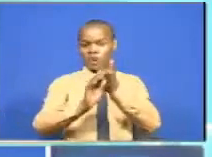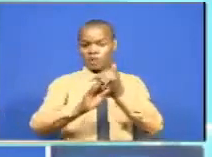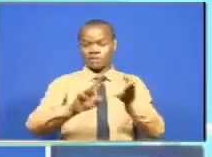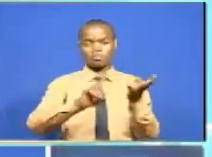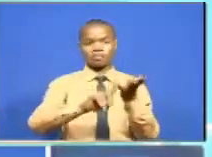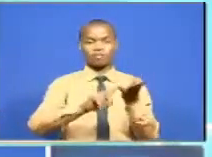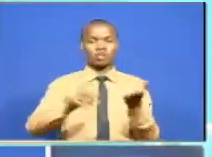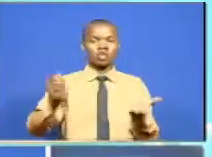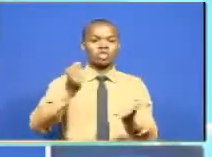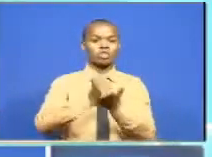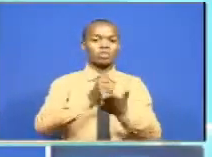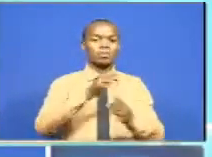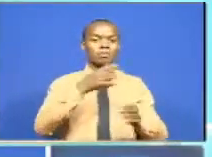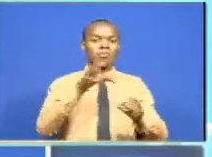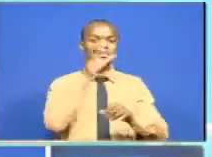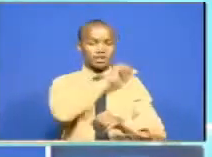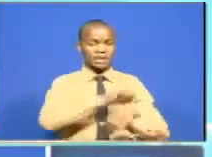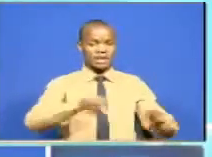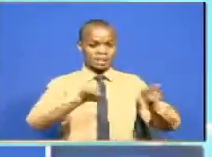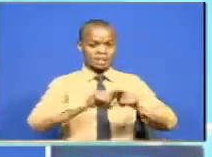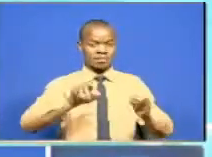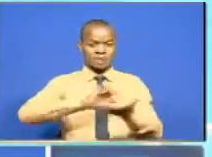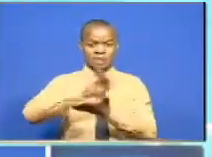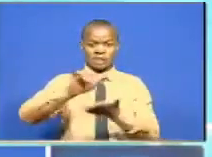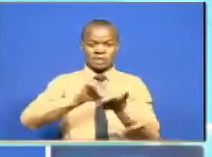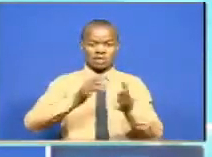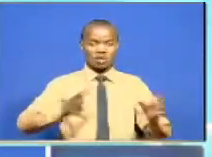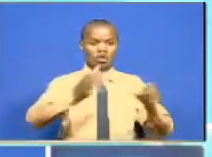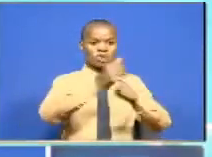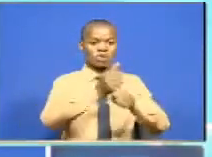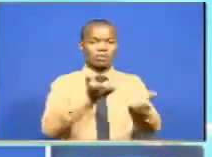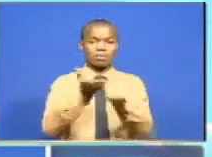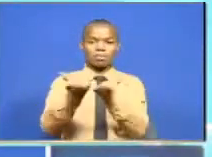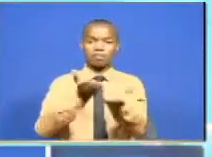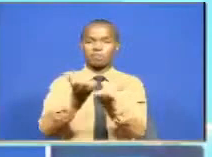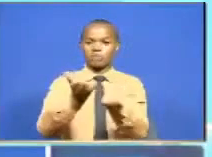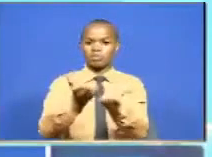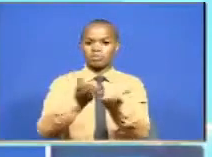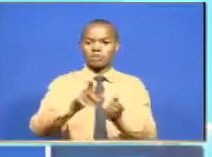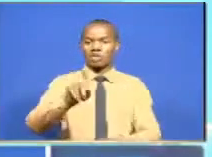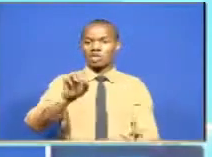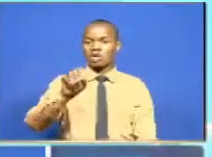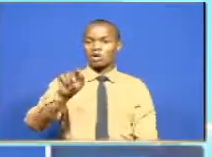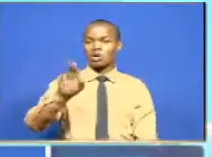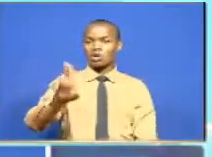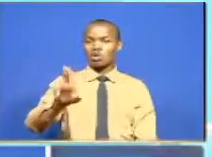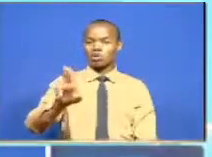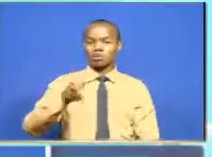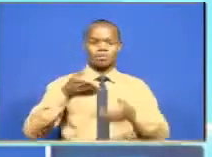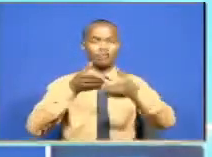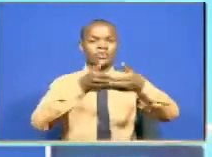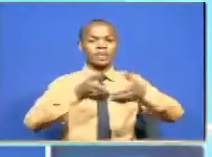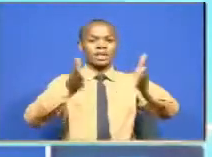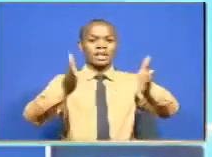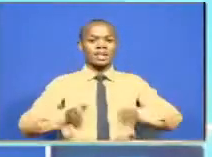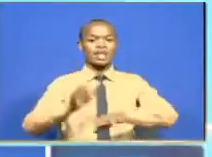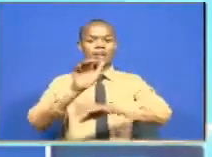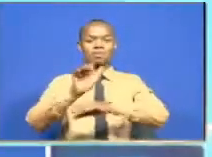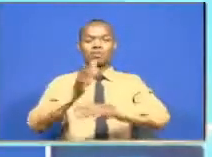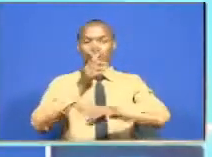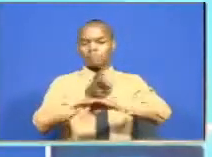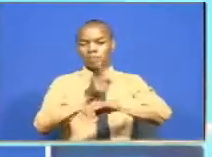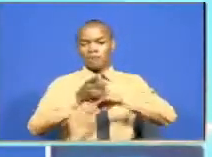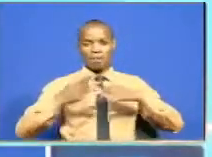others. This even is a central organization of trade union Secretary General Francis Atwoli. He touted those opposing the